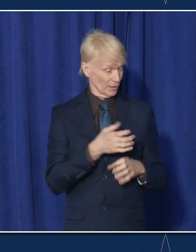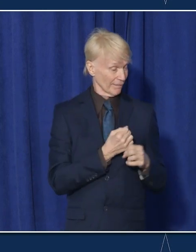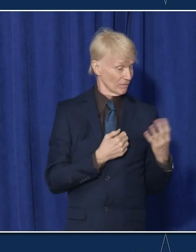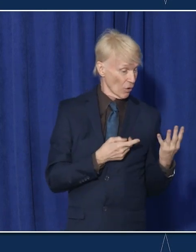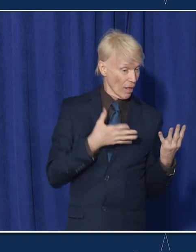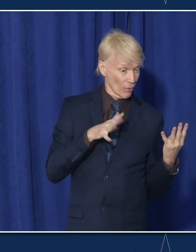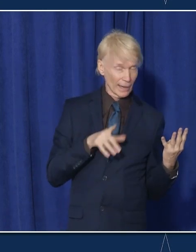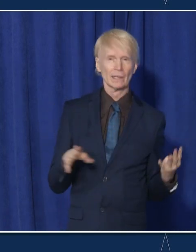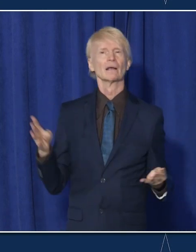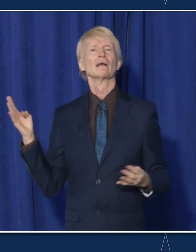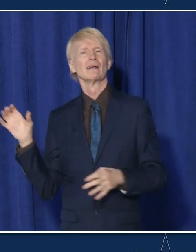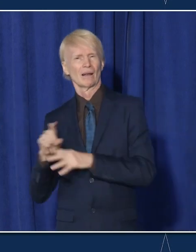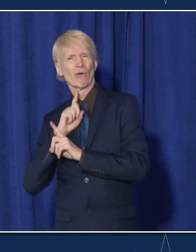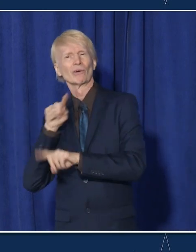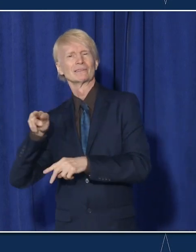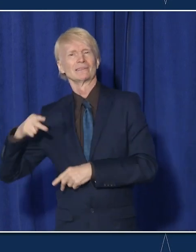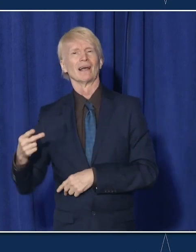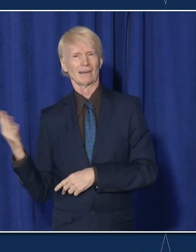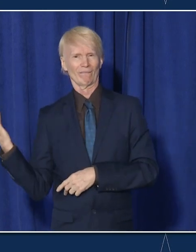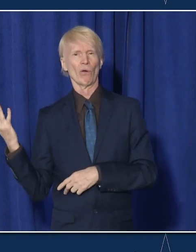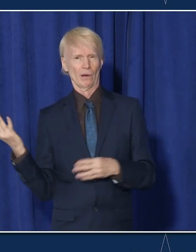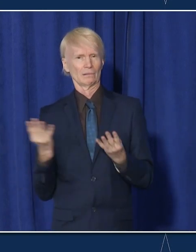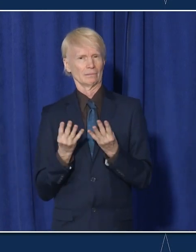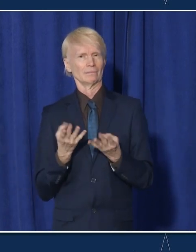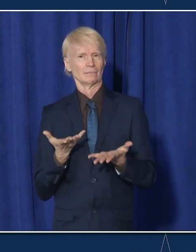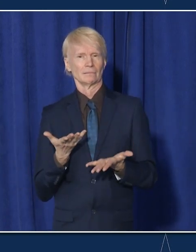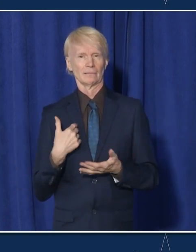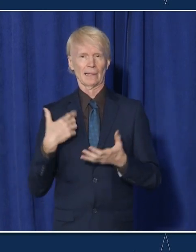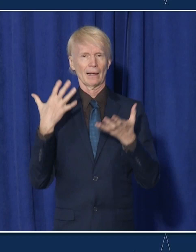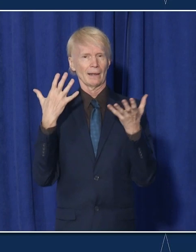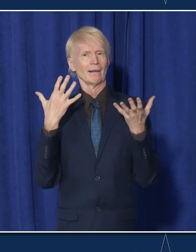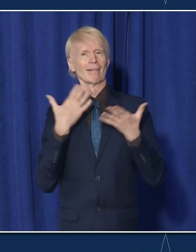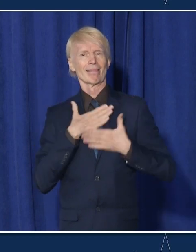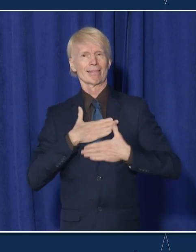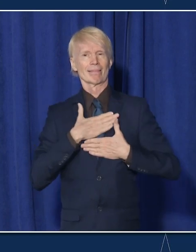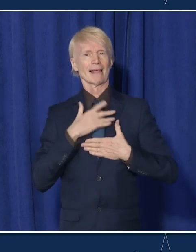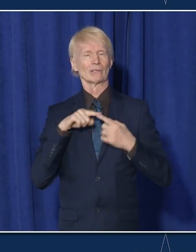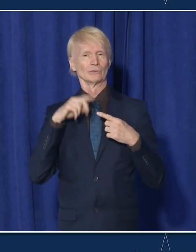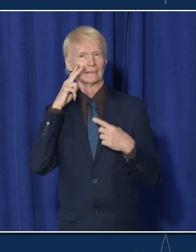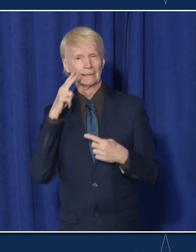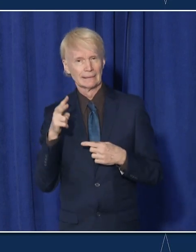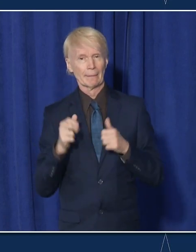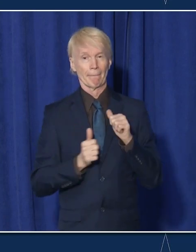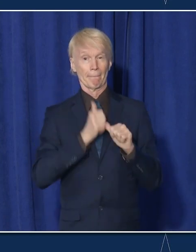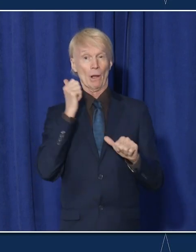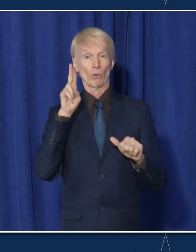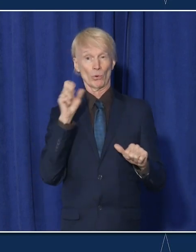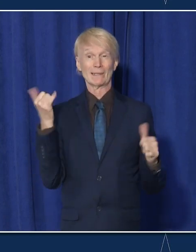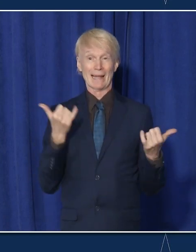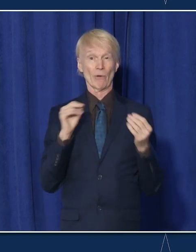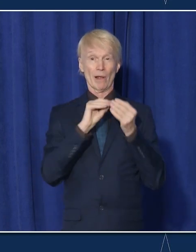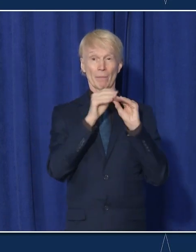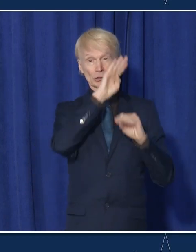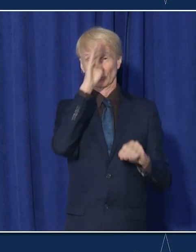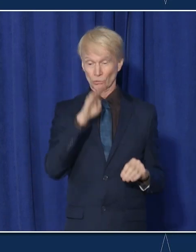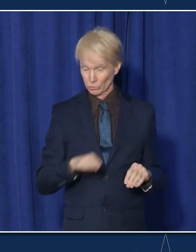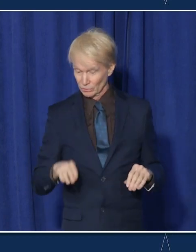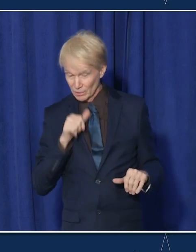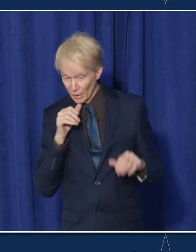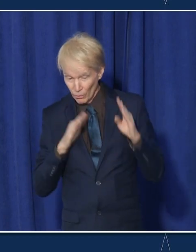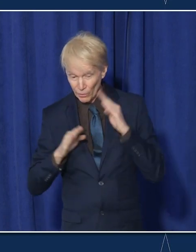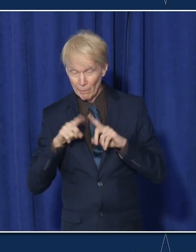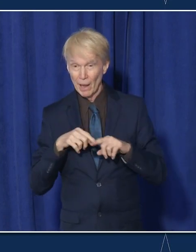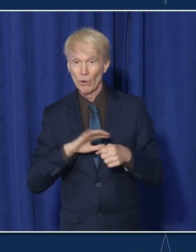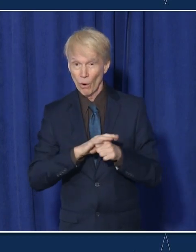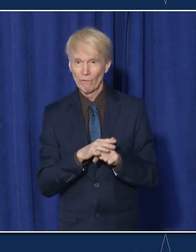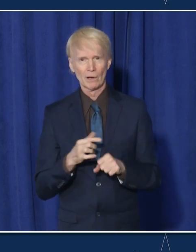set, order a second set today. I would like nothing more than at a time when most of the U.S. is not concerned about COVID.